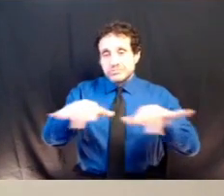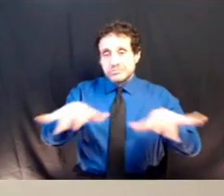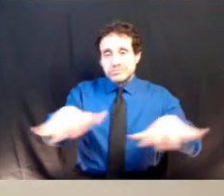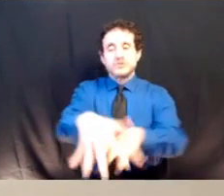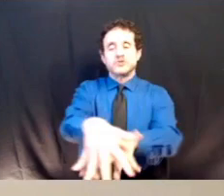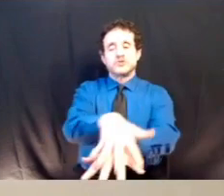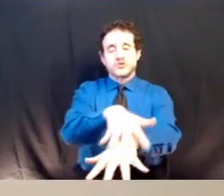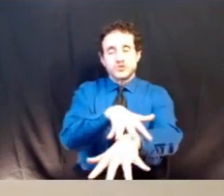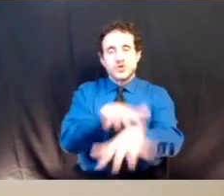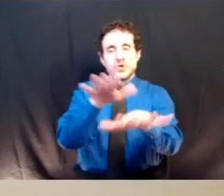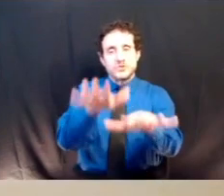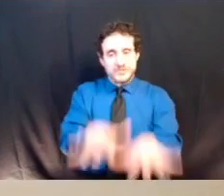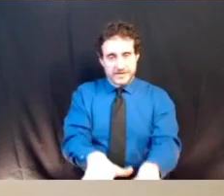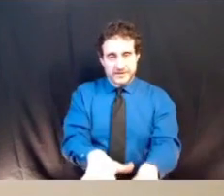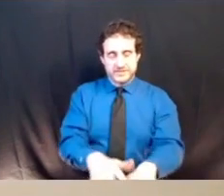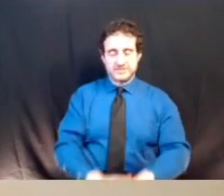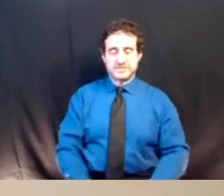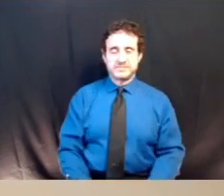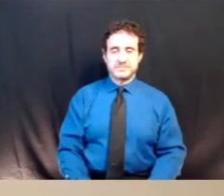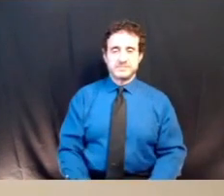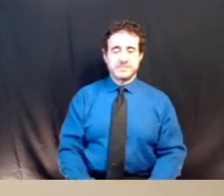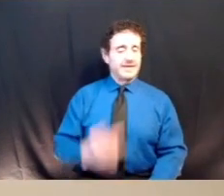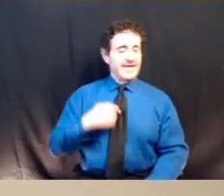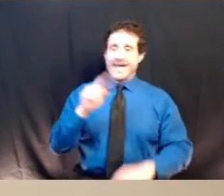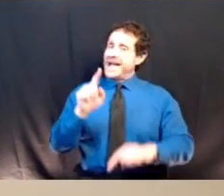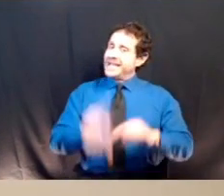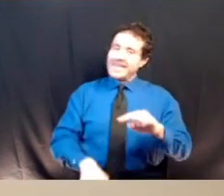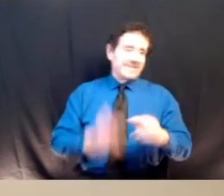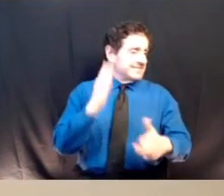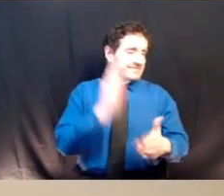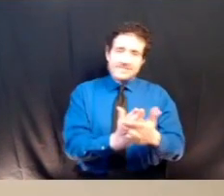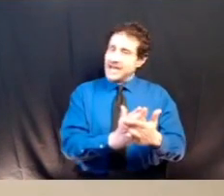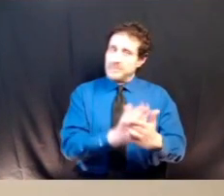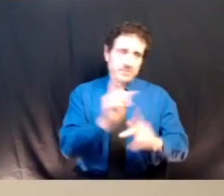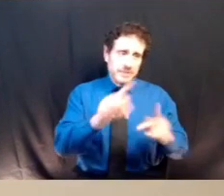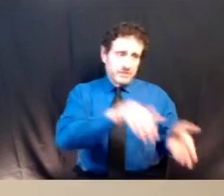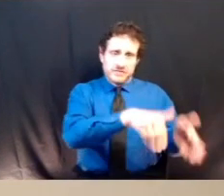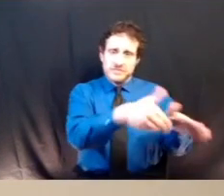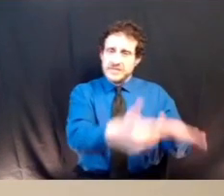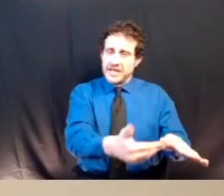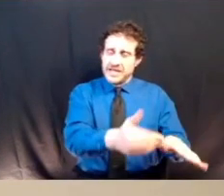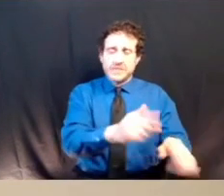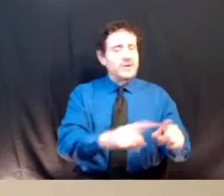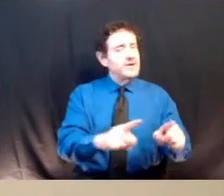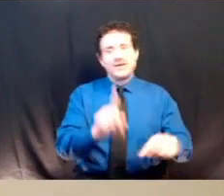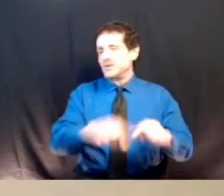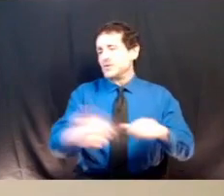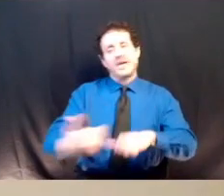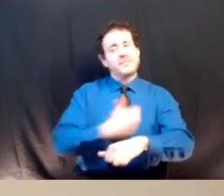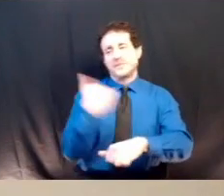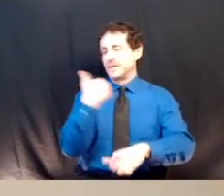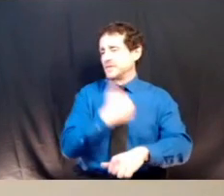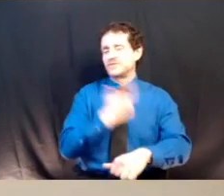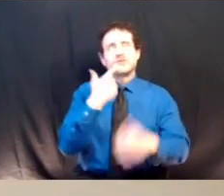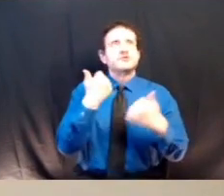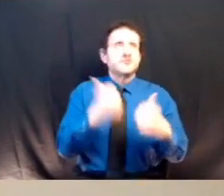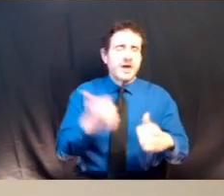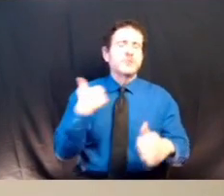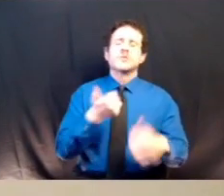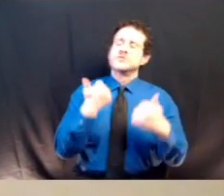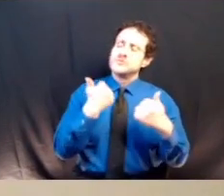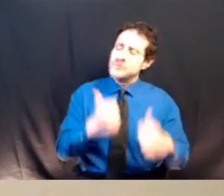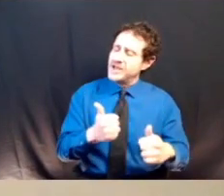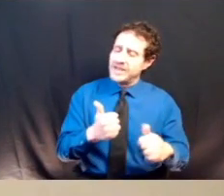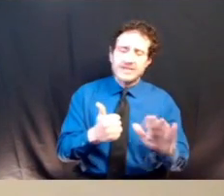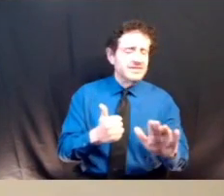to necessarily stop every death, but you can't blame us for trying. And again, for parents out